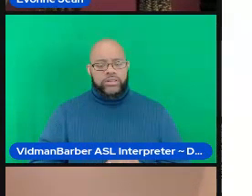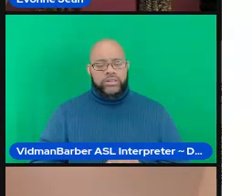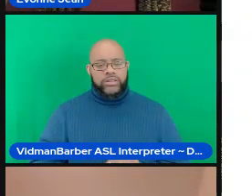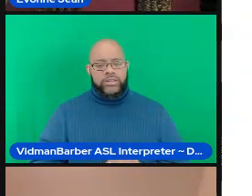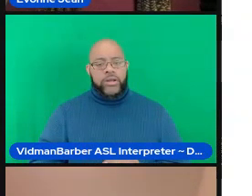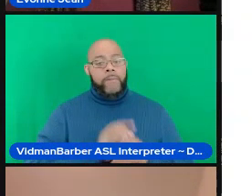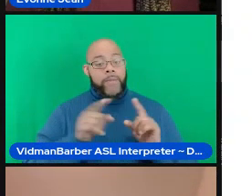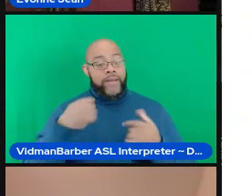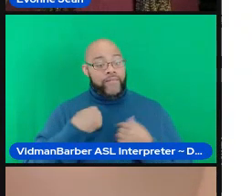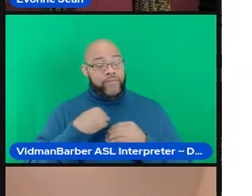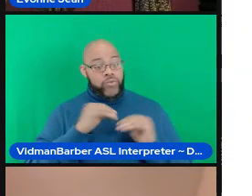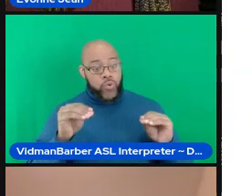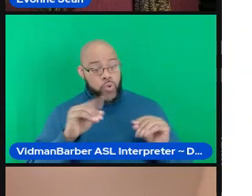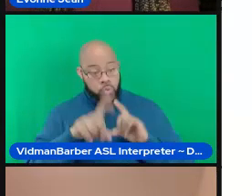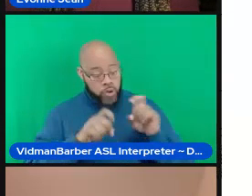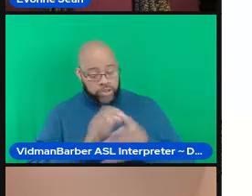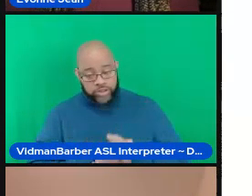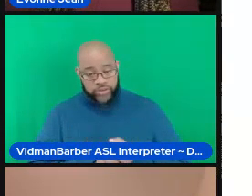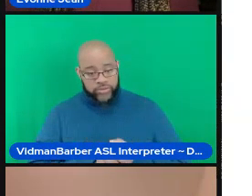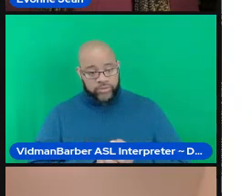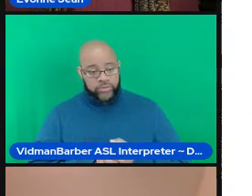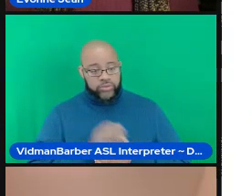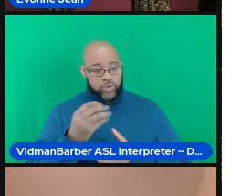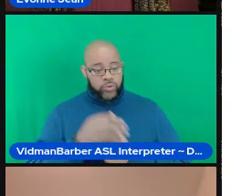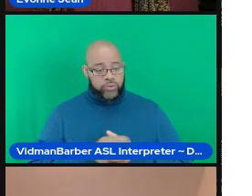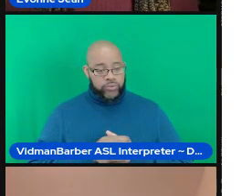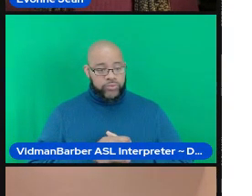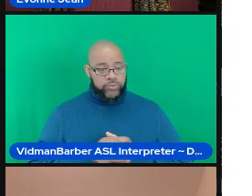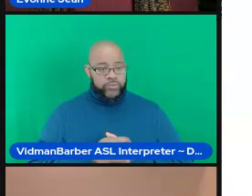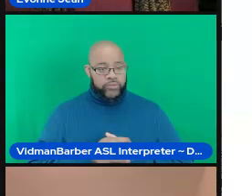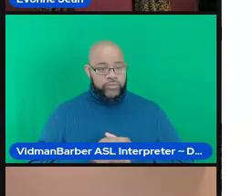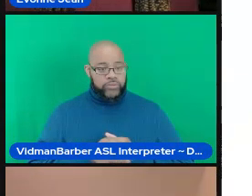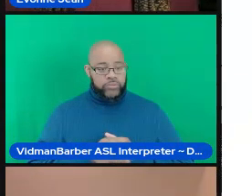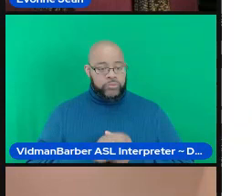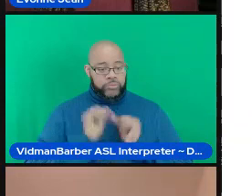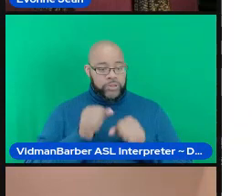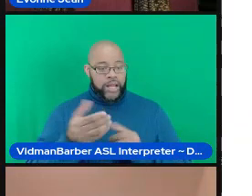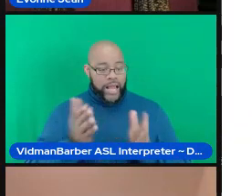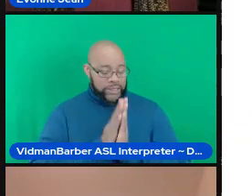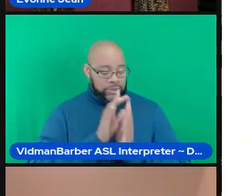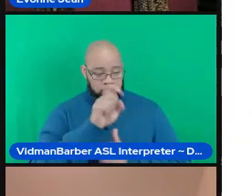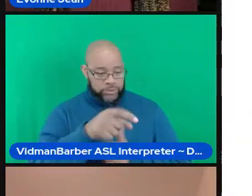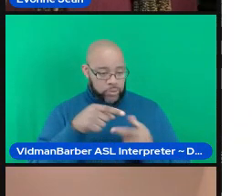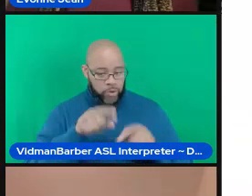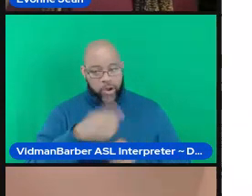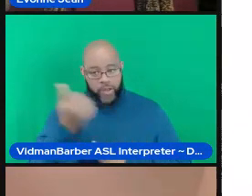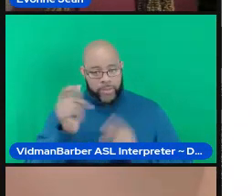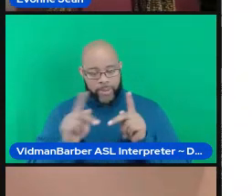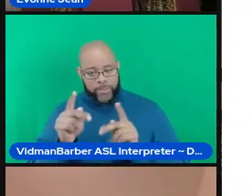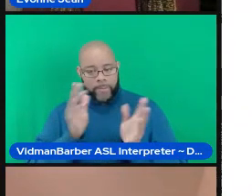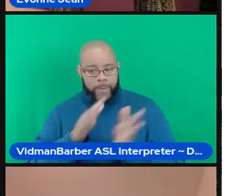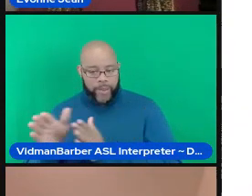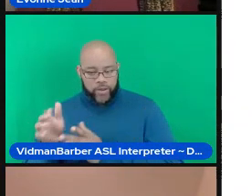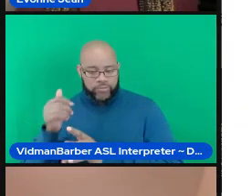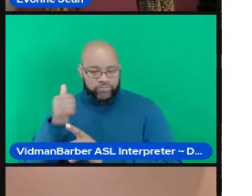But if there are not any questions, so I can ask the questions while the others are preparing